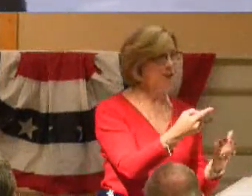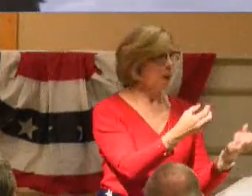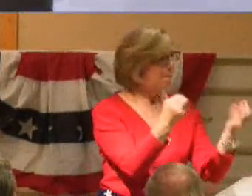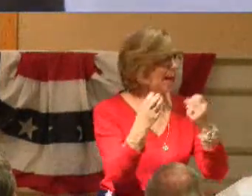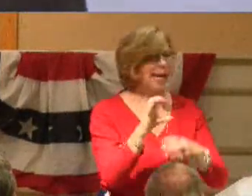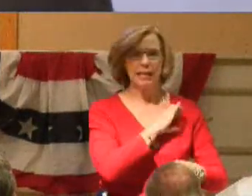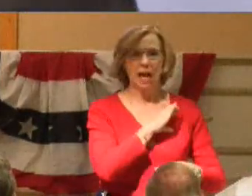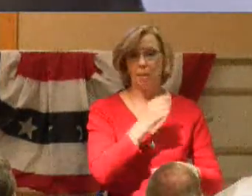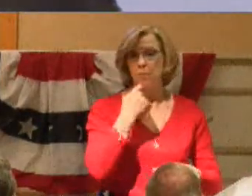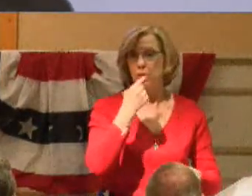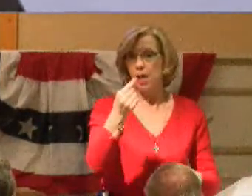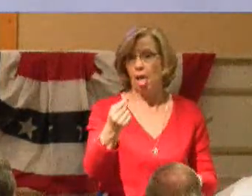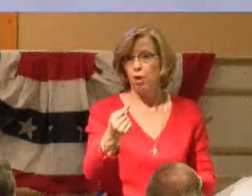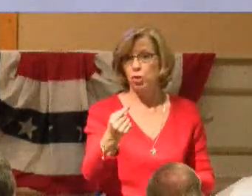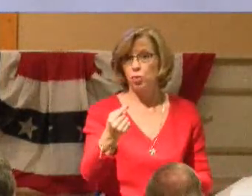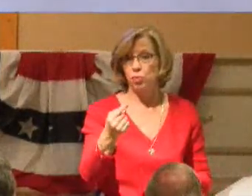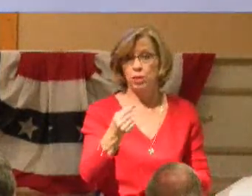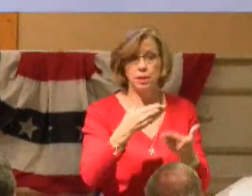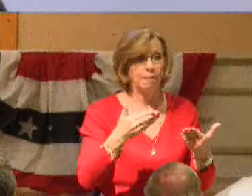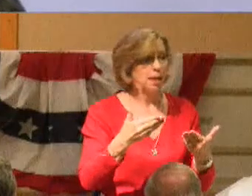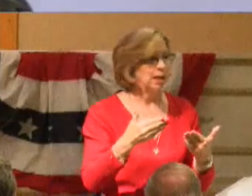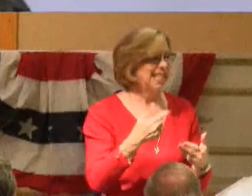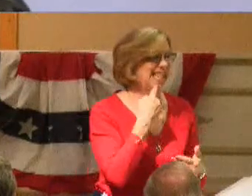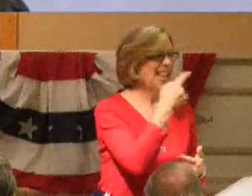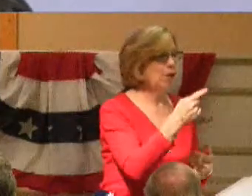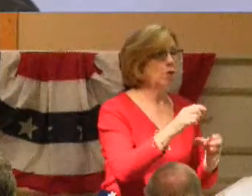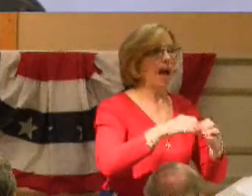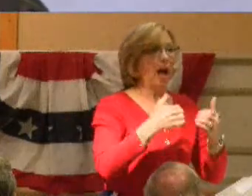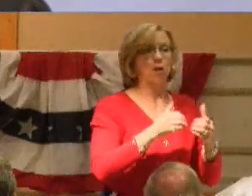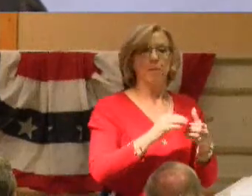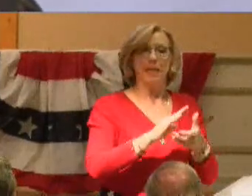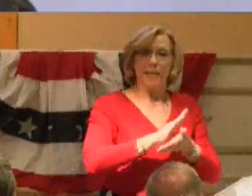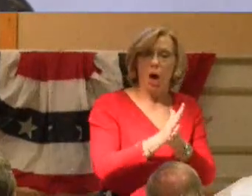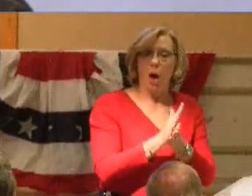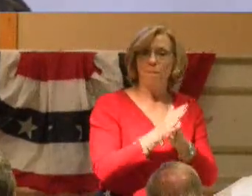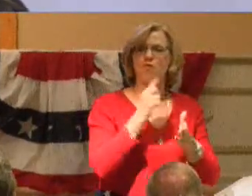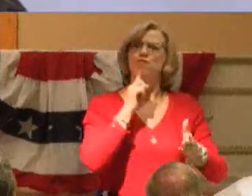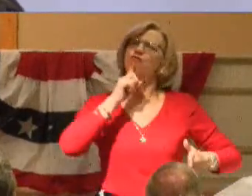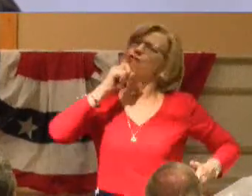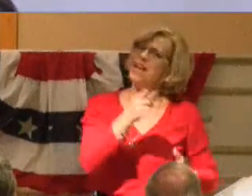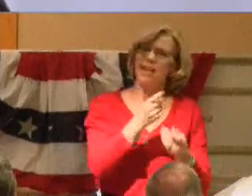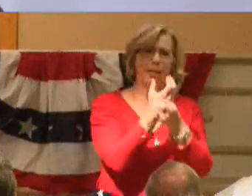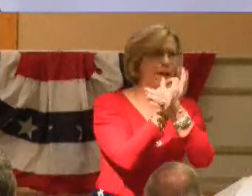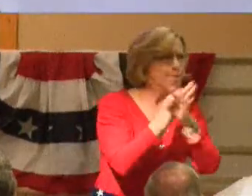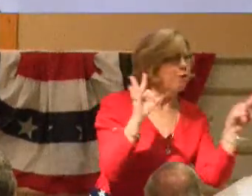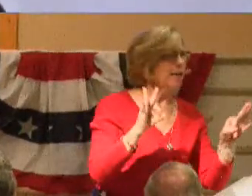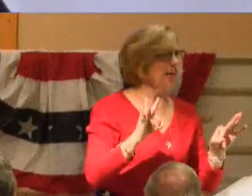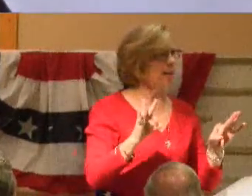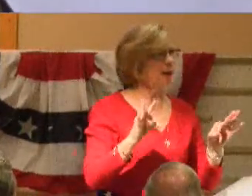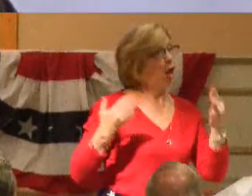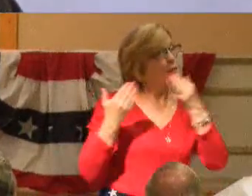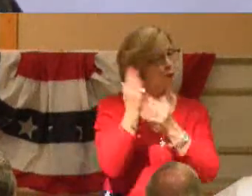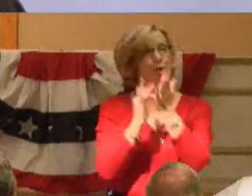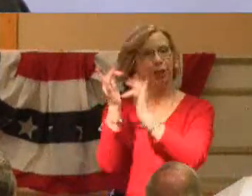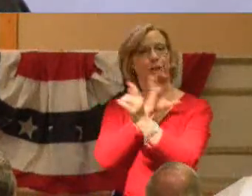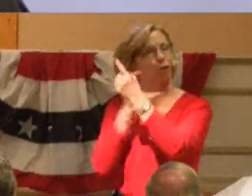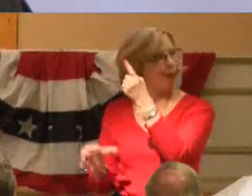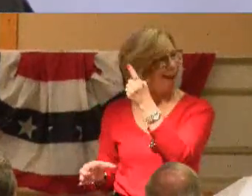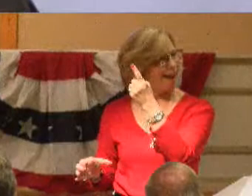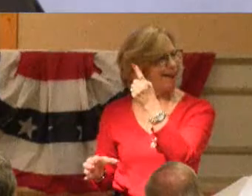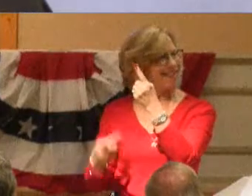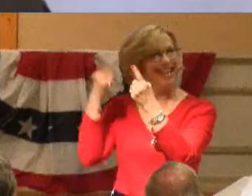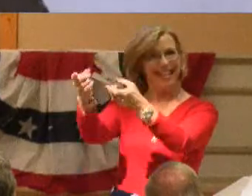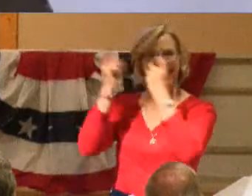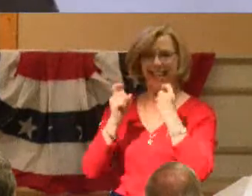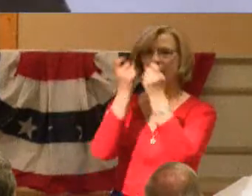you. I can tell you how to really be free and how to stay free. And that is through the Lord Jesus Christ. And that is the source of